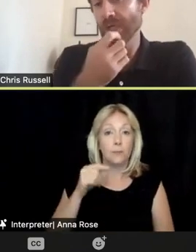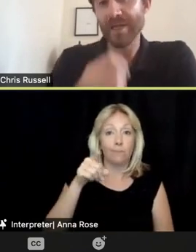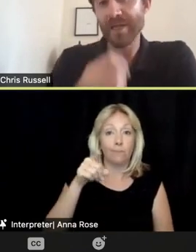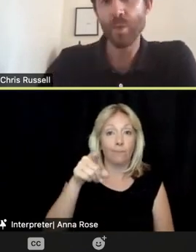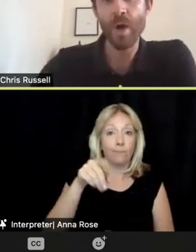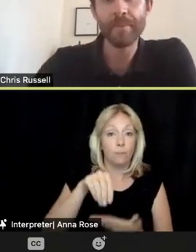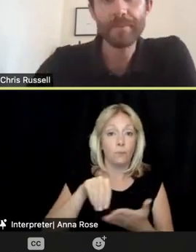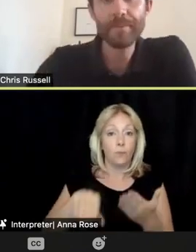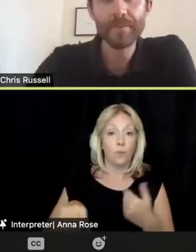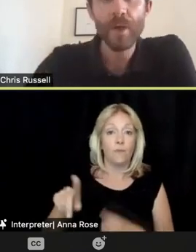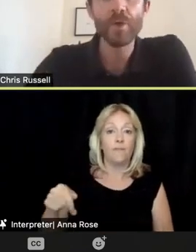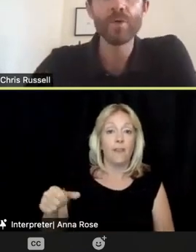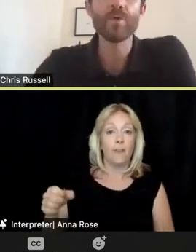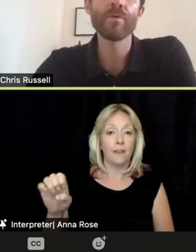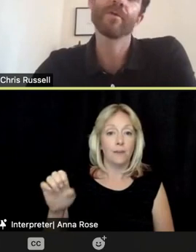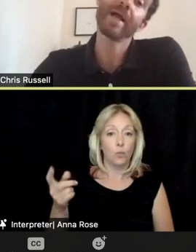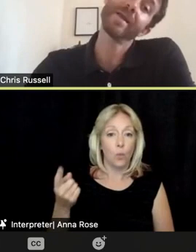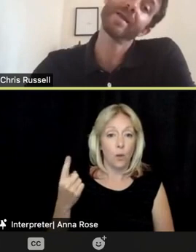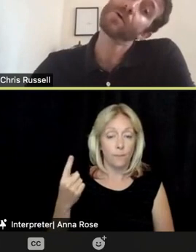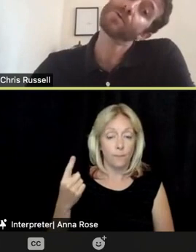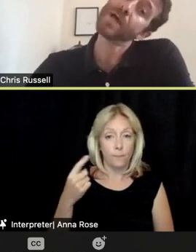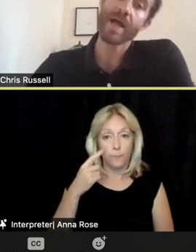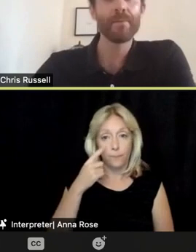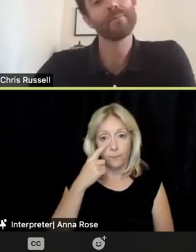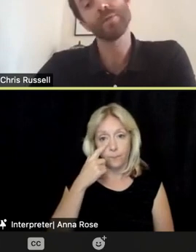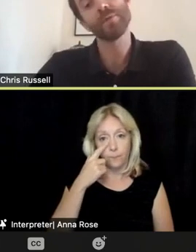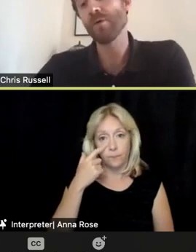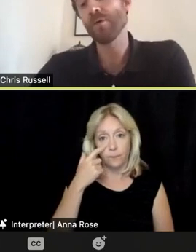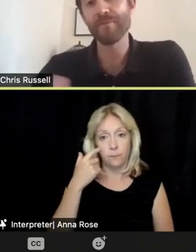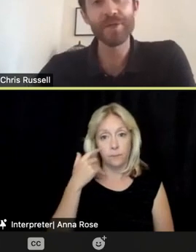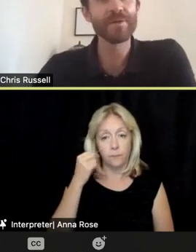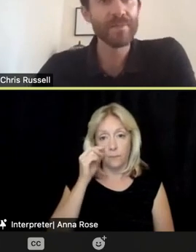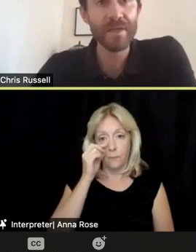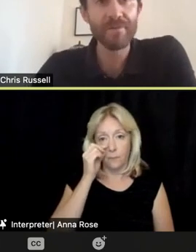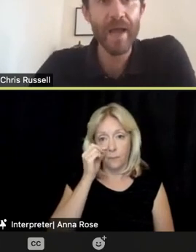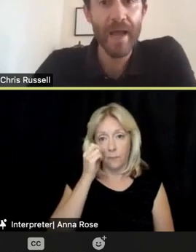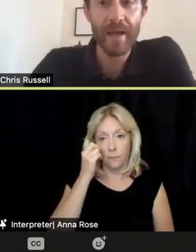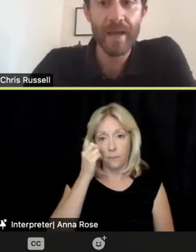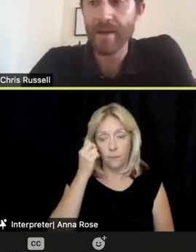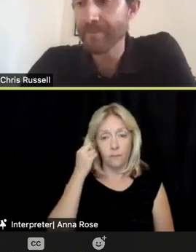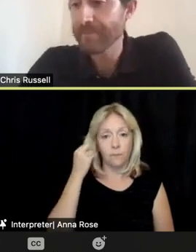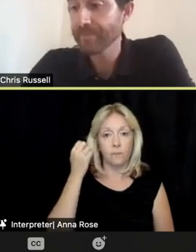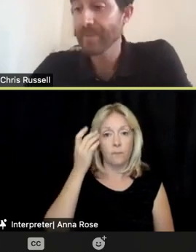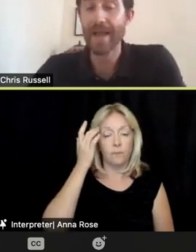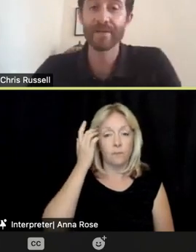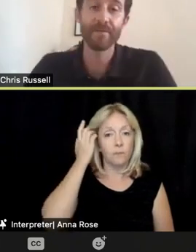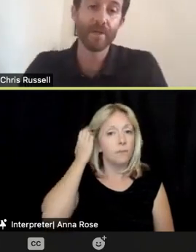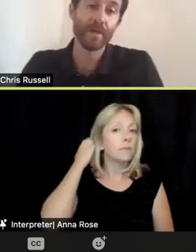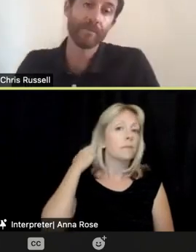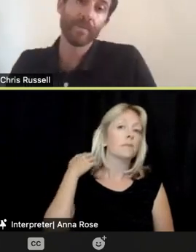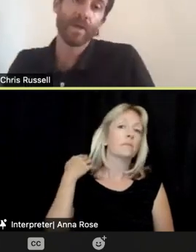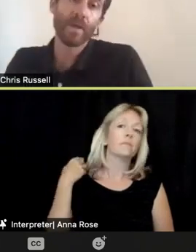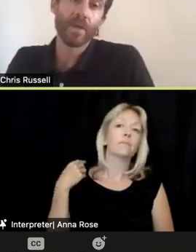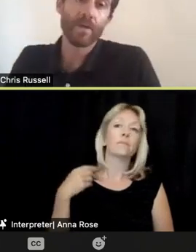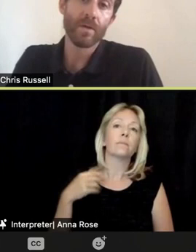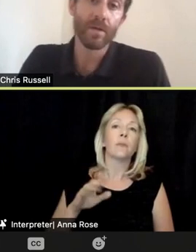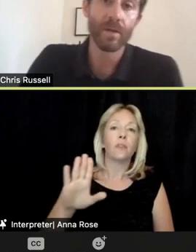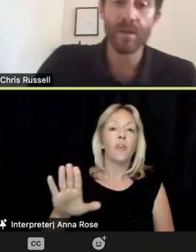student in phase 1 who, for like a downtime, vision CVI